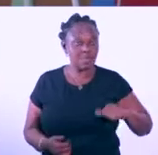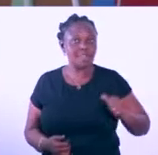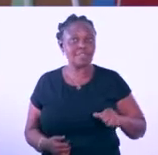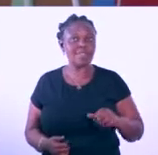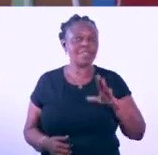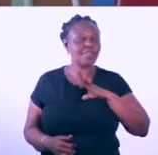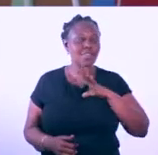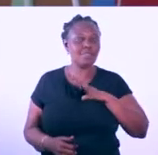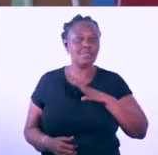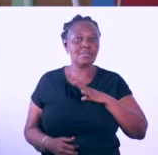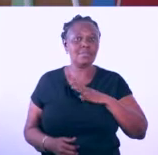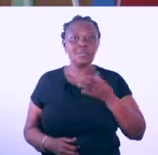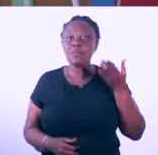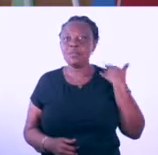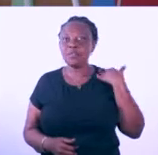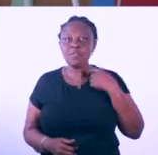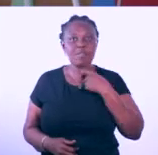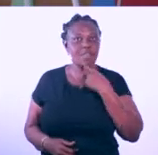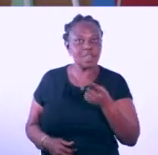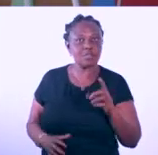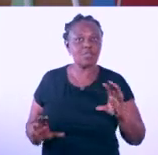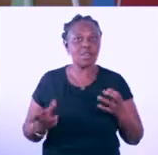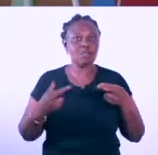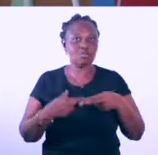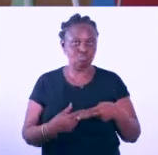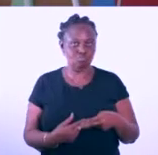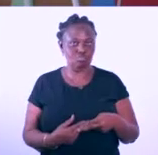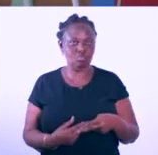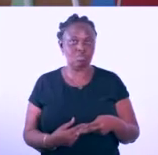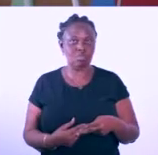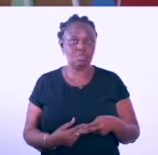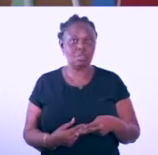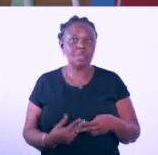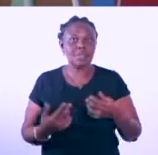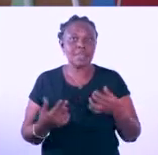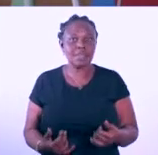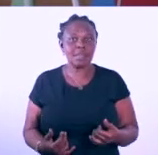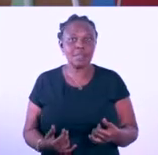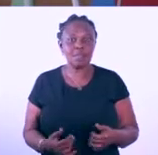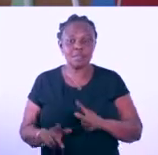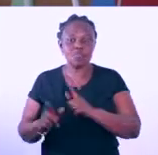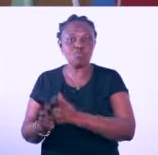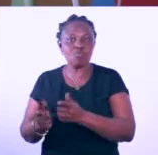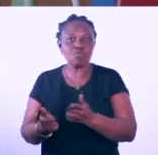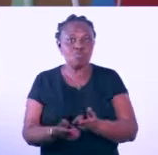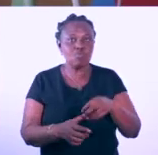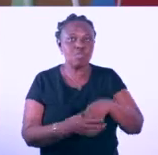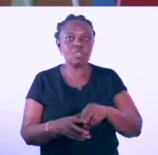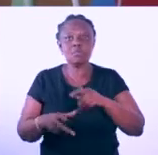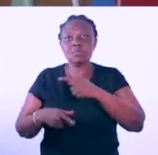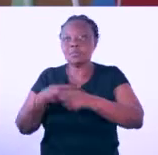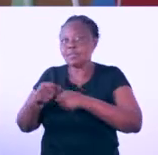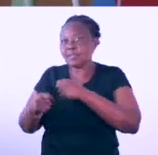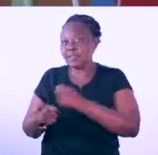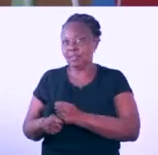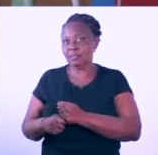Great. As you were told in the classroom, we are going to put you in teams